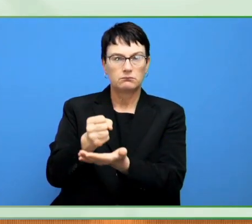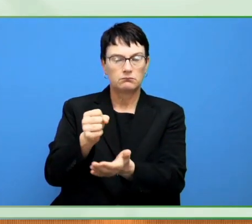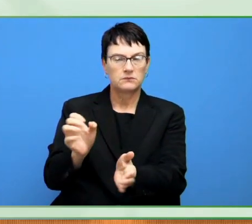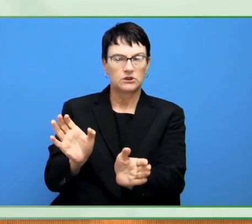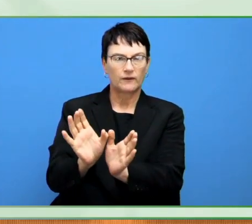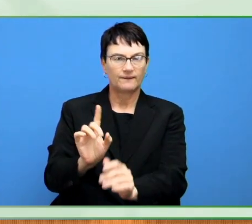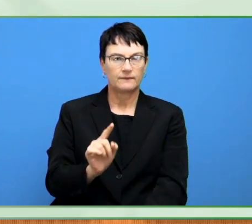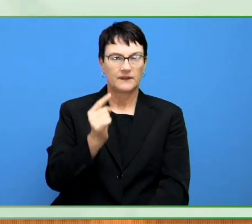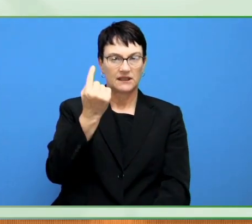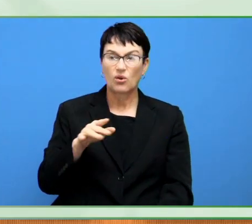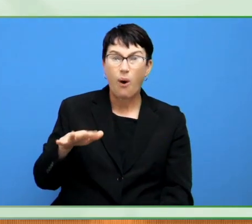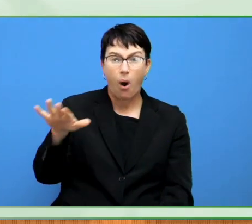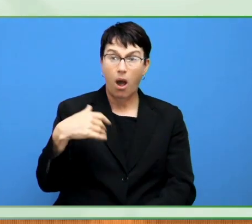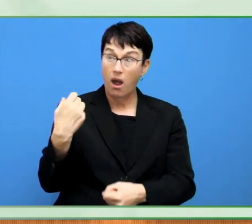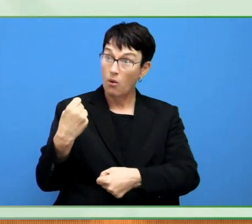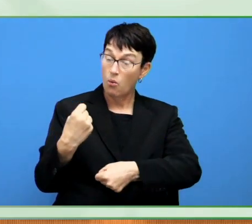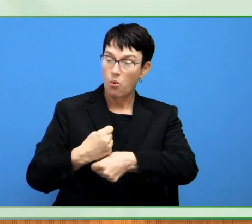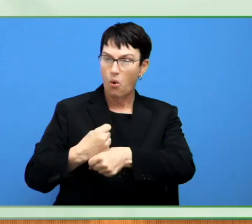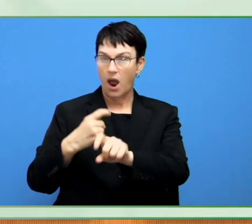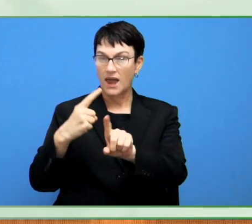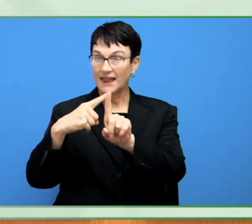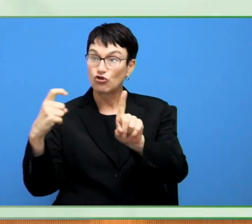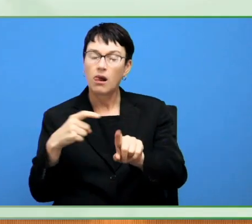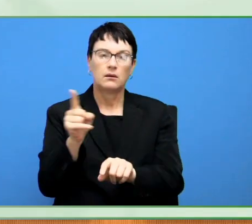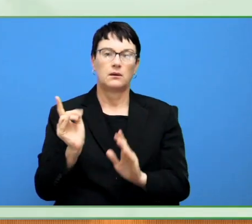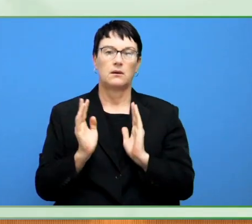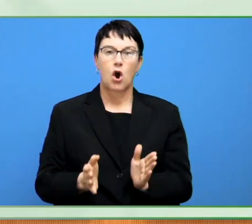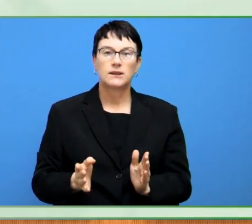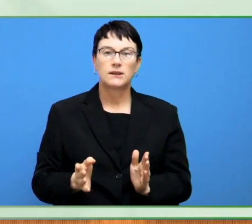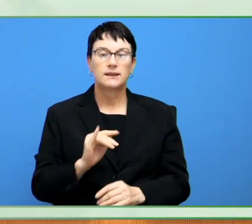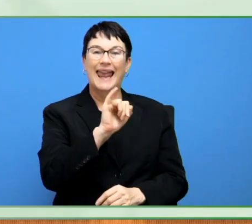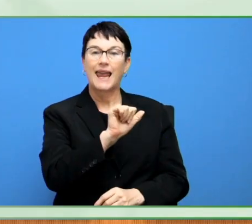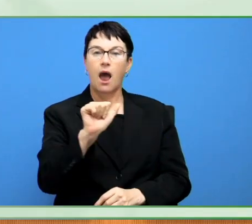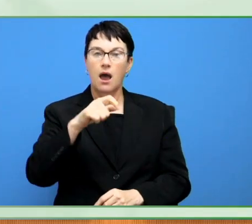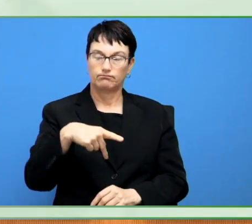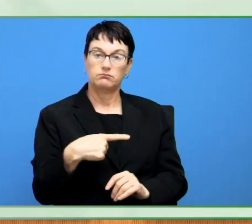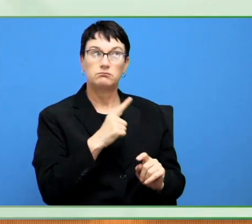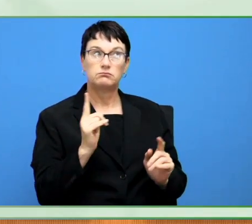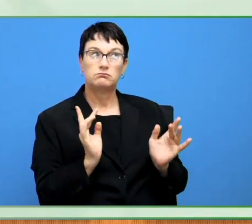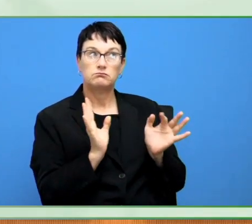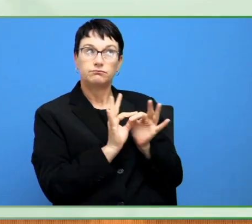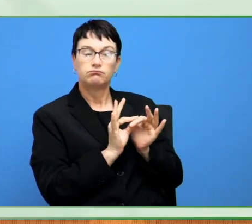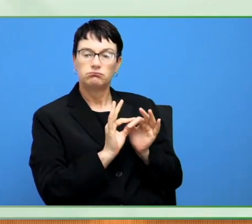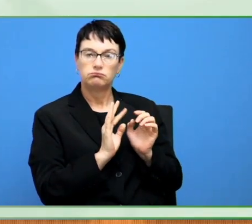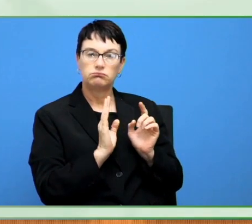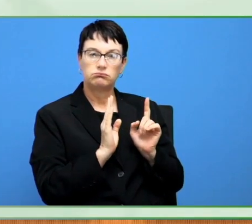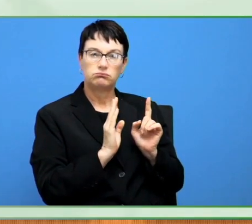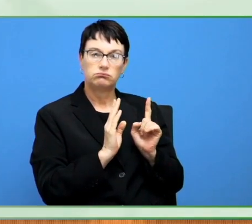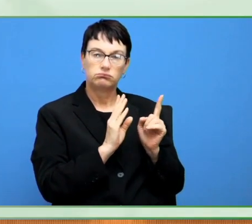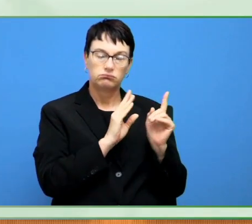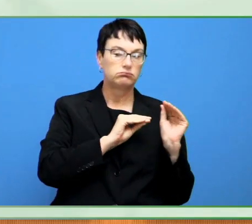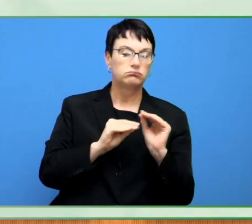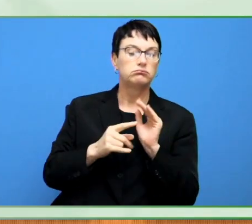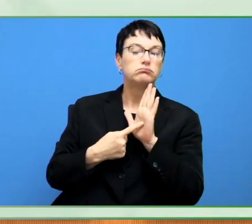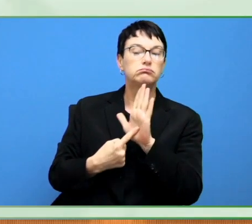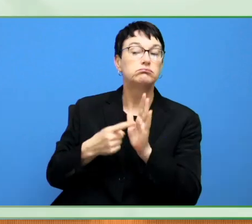arena, so they know that and they can prove that they know what they're doing. And finally, events, networking,